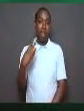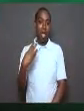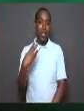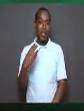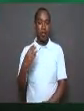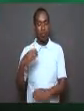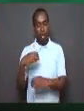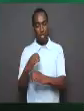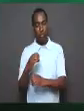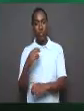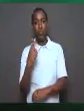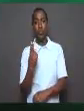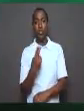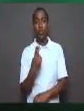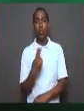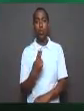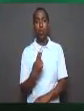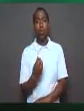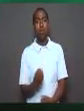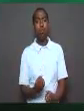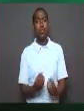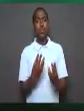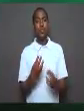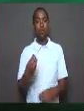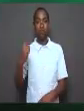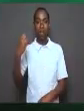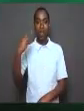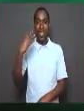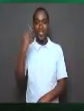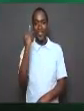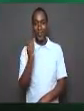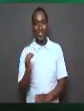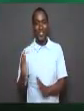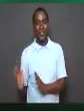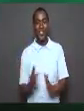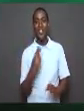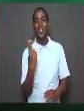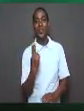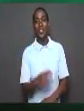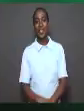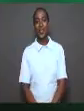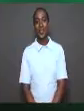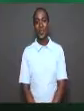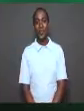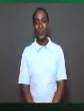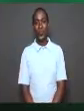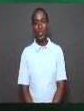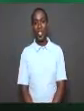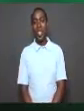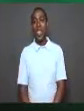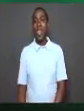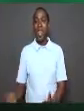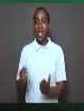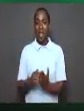light microscopes use beams of light to form an image. You